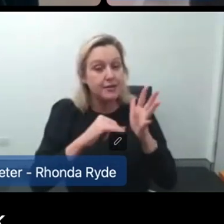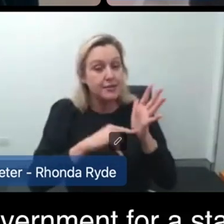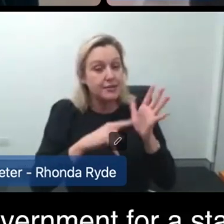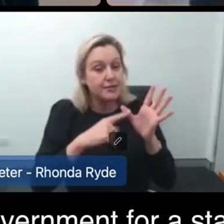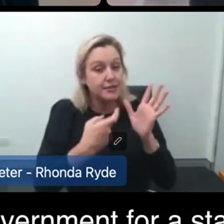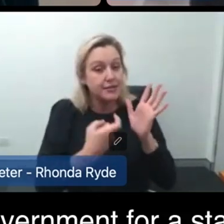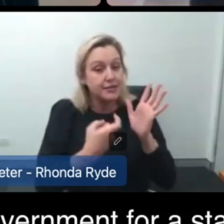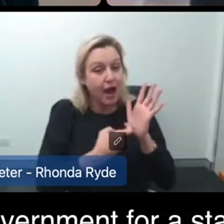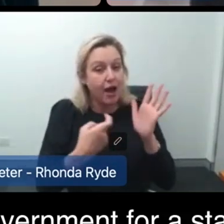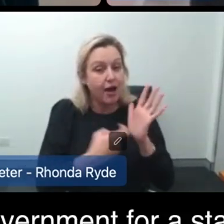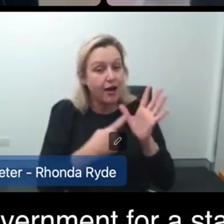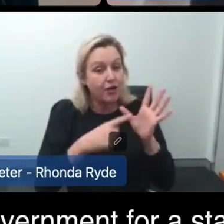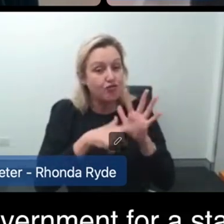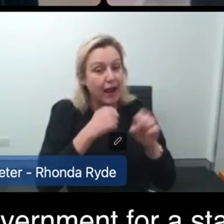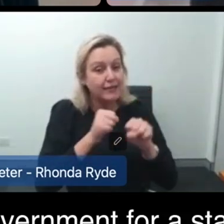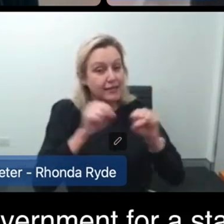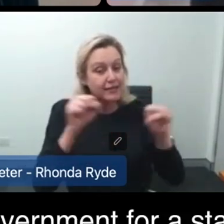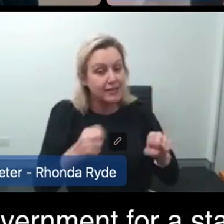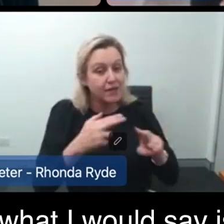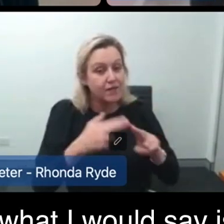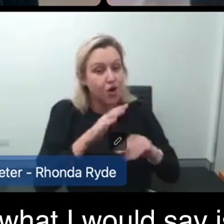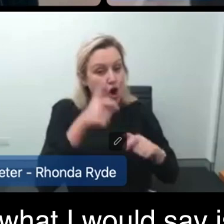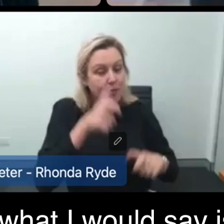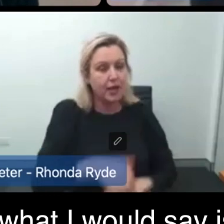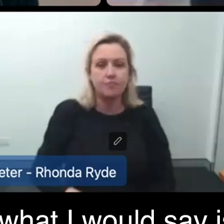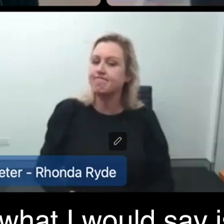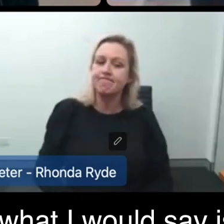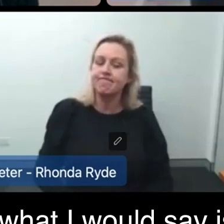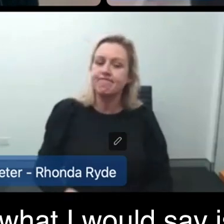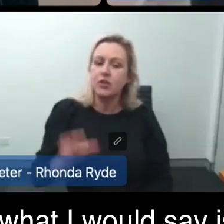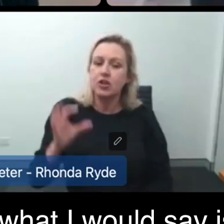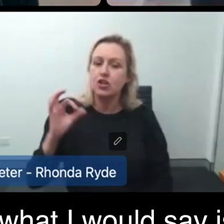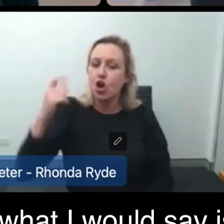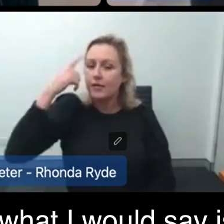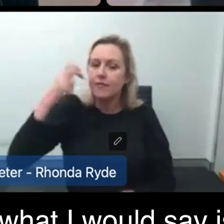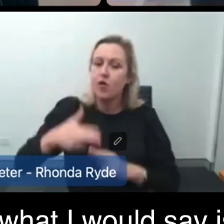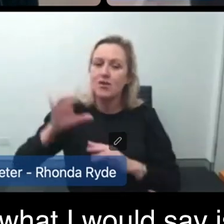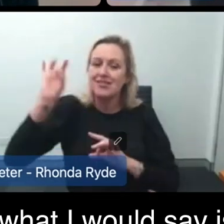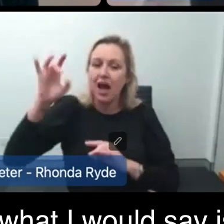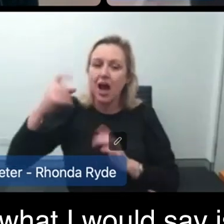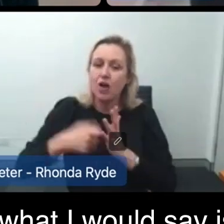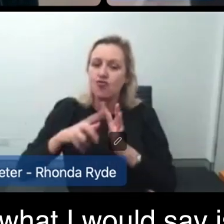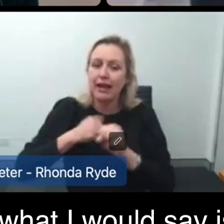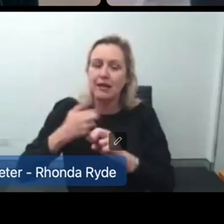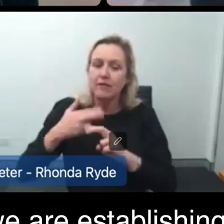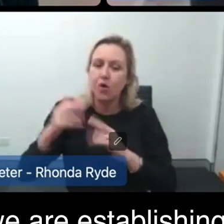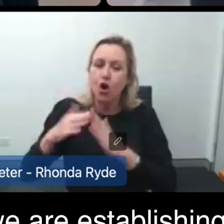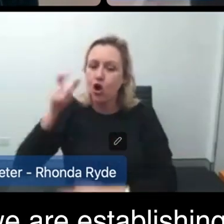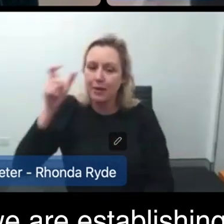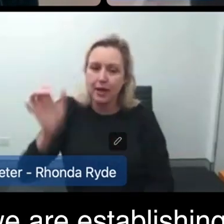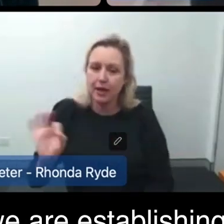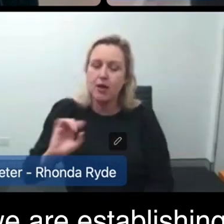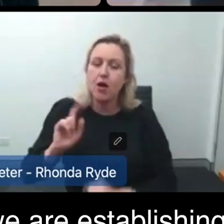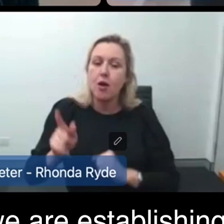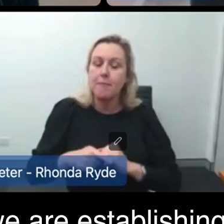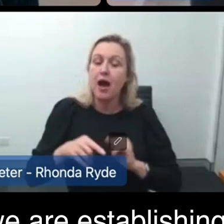Thanks, Nick. So there's no decisions by government for a star rating system in home care, but what I would say is that general